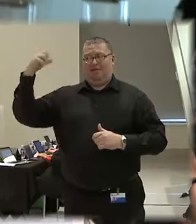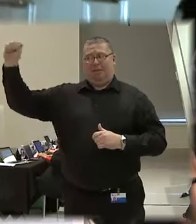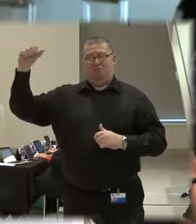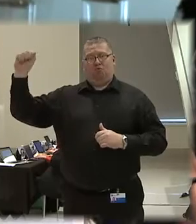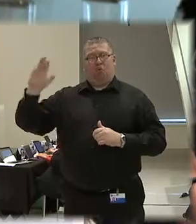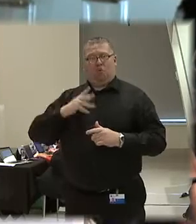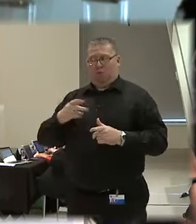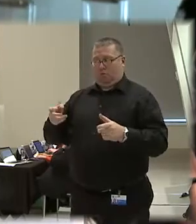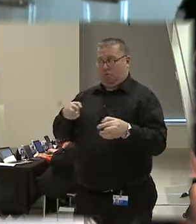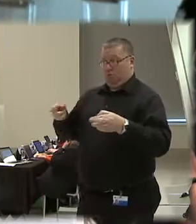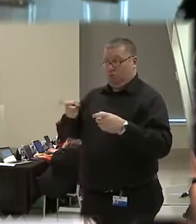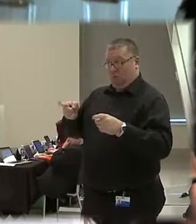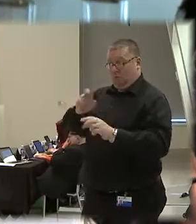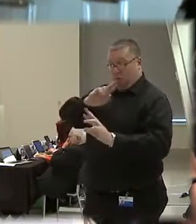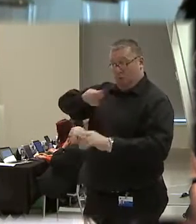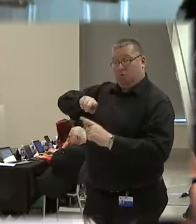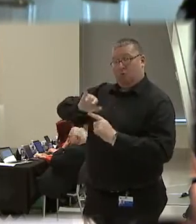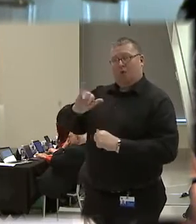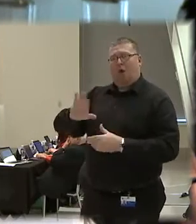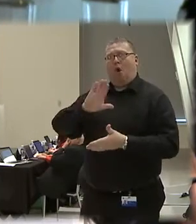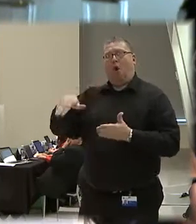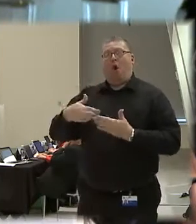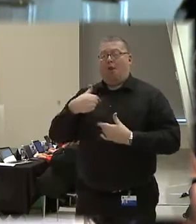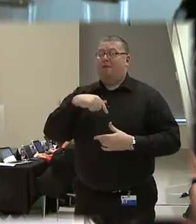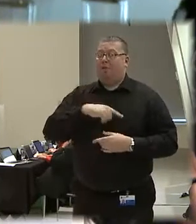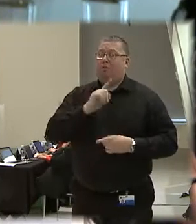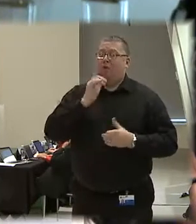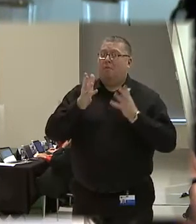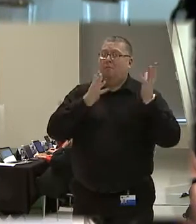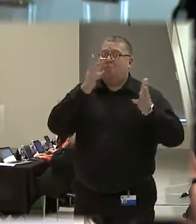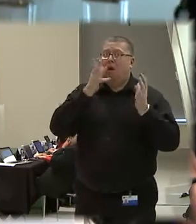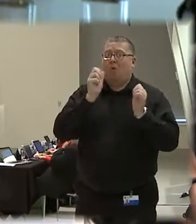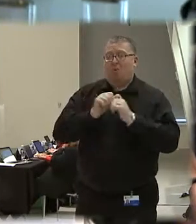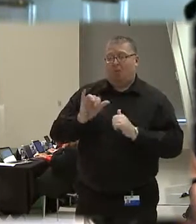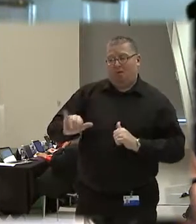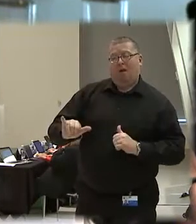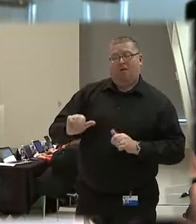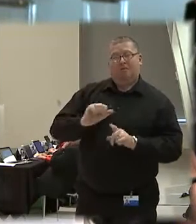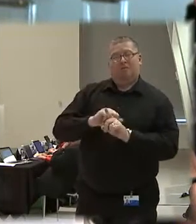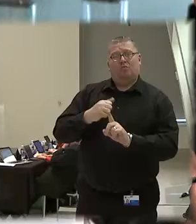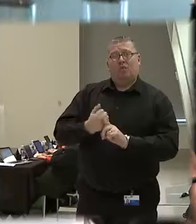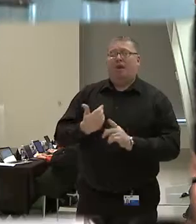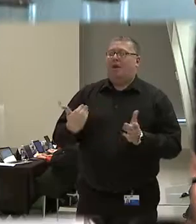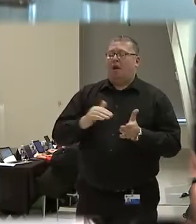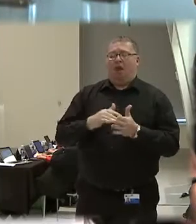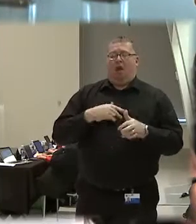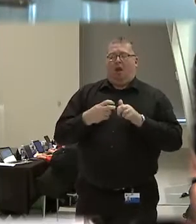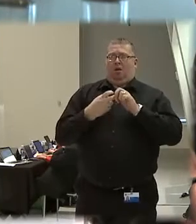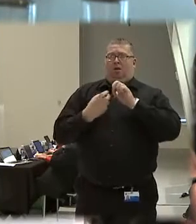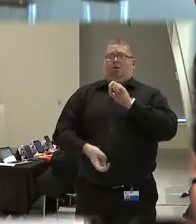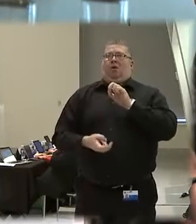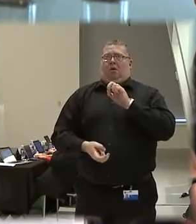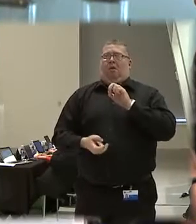handled, I think we're all embarrassed by, quite frankly, in law enforcement. I sat there aghast watching it.